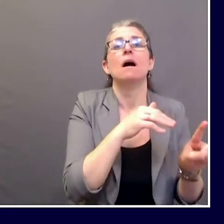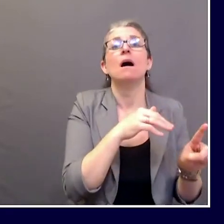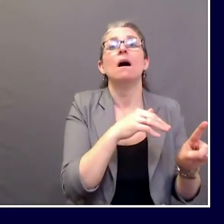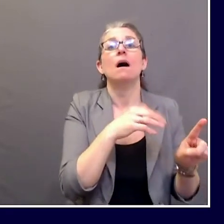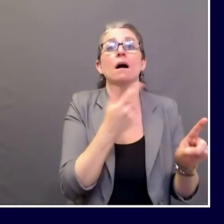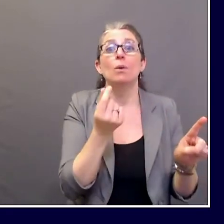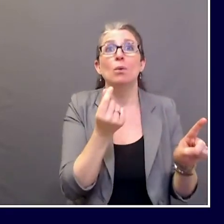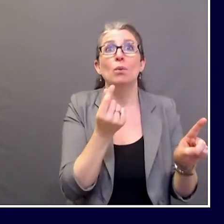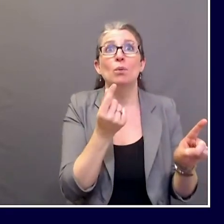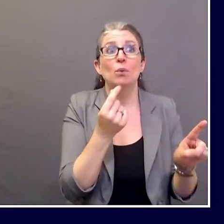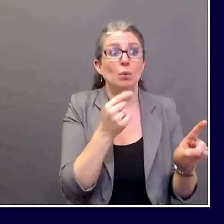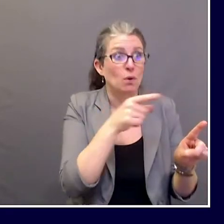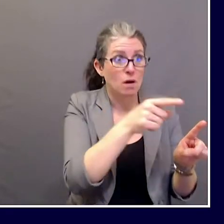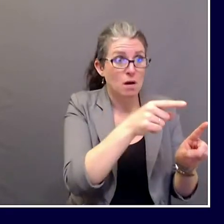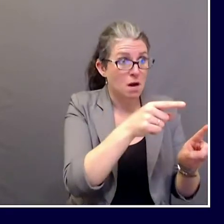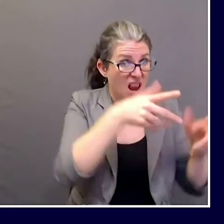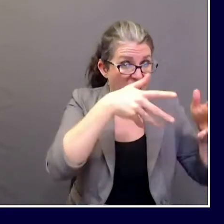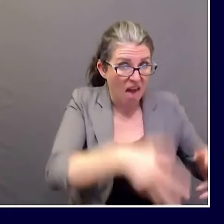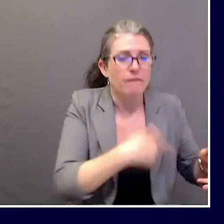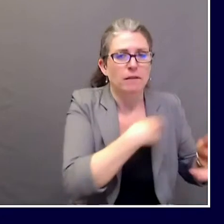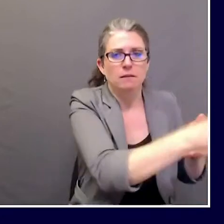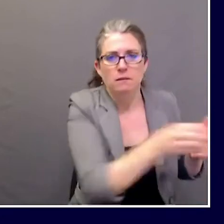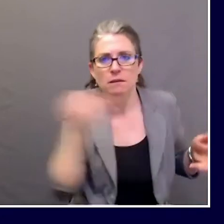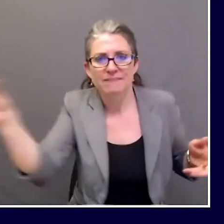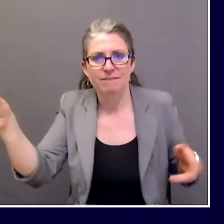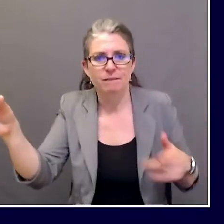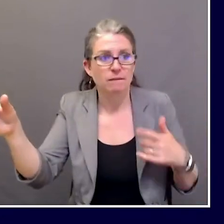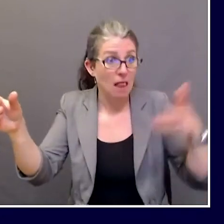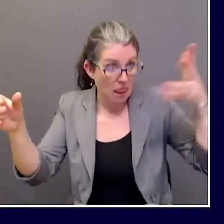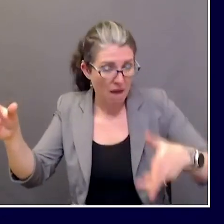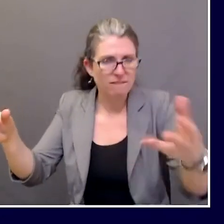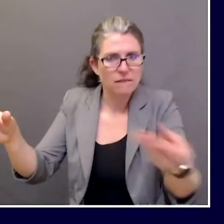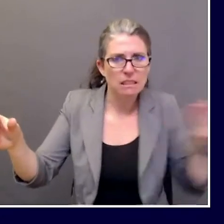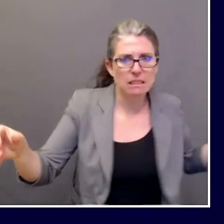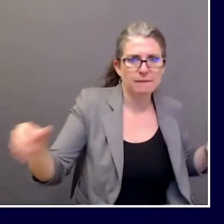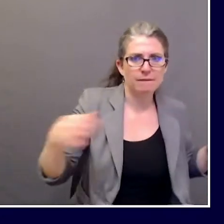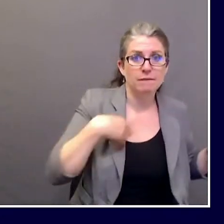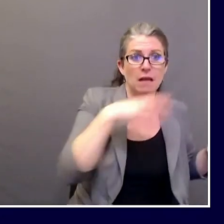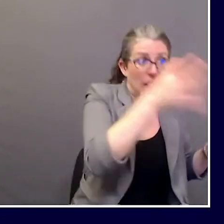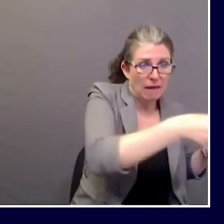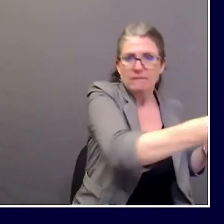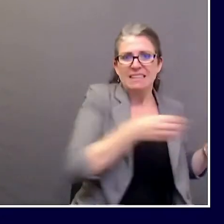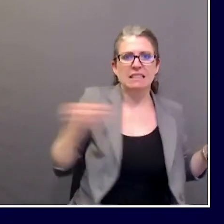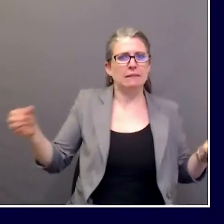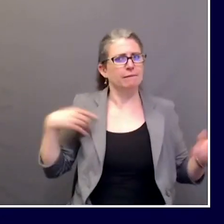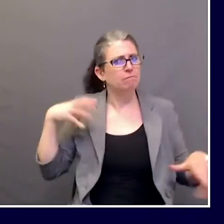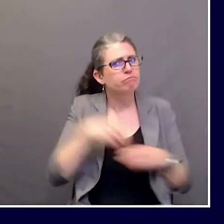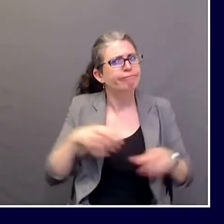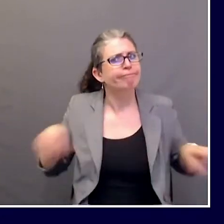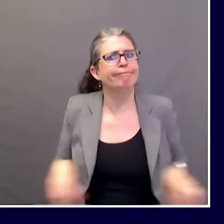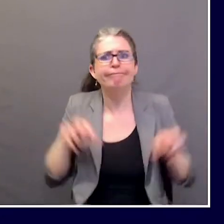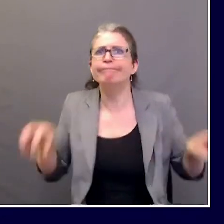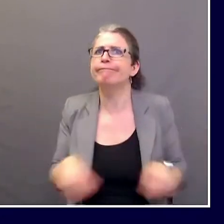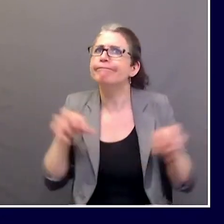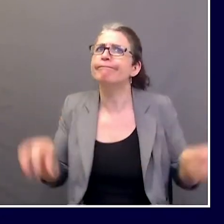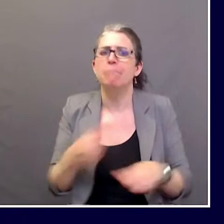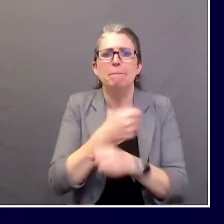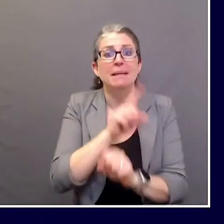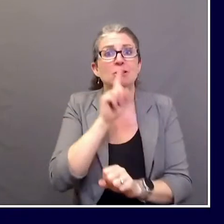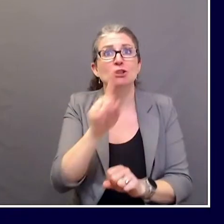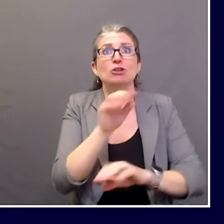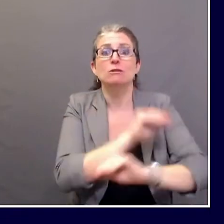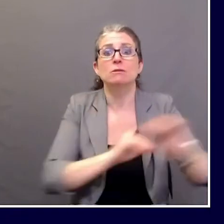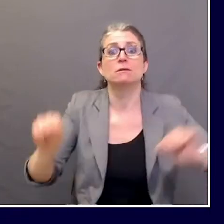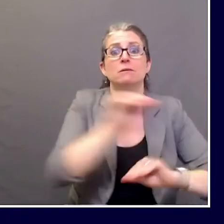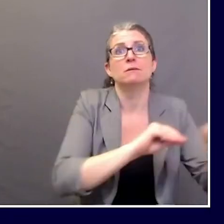that there just aren't enough people to administer the vaccines in certain circumstances. So there's